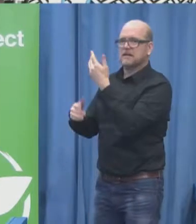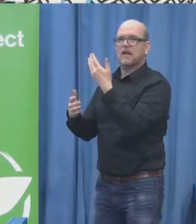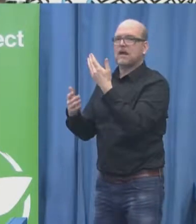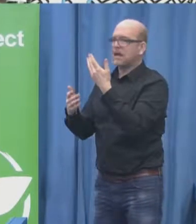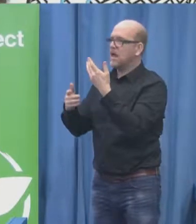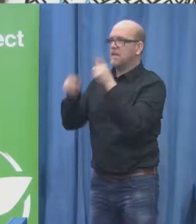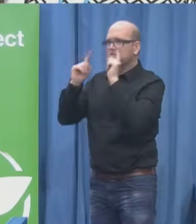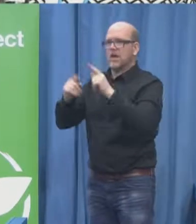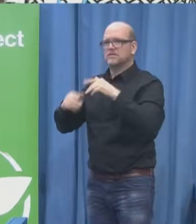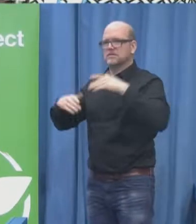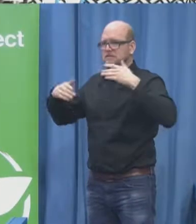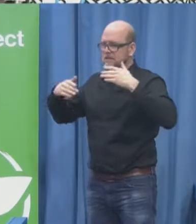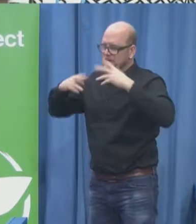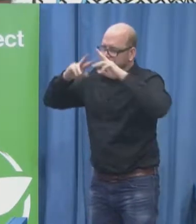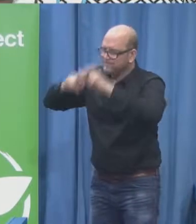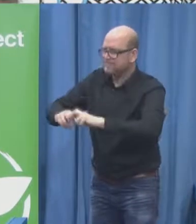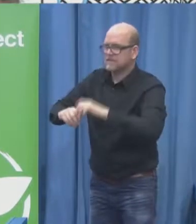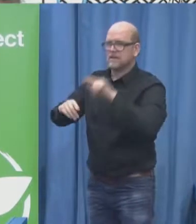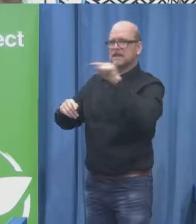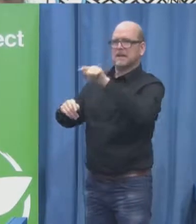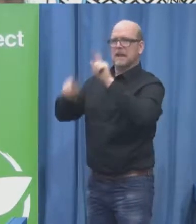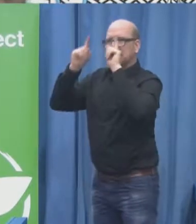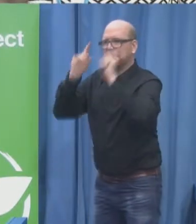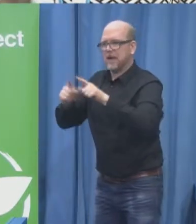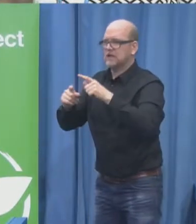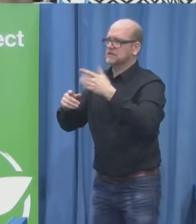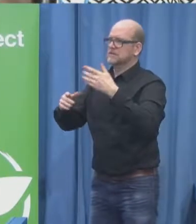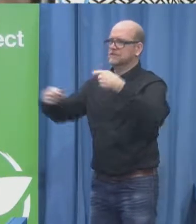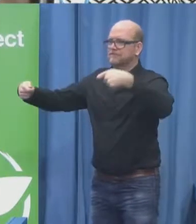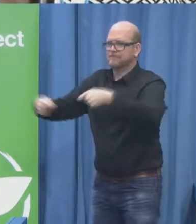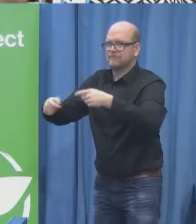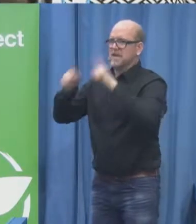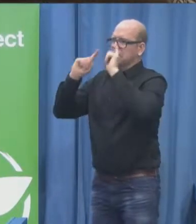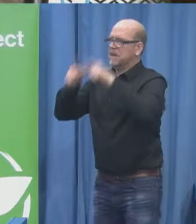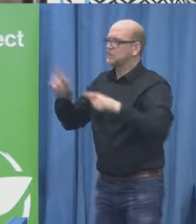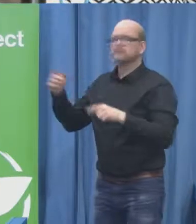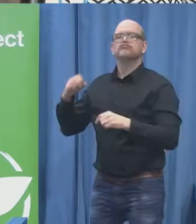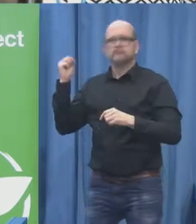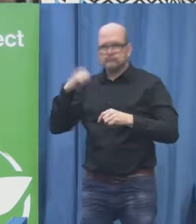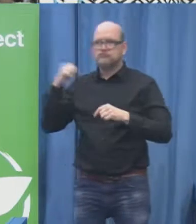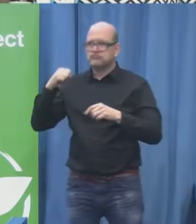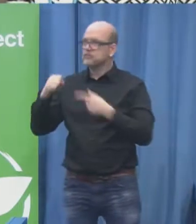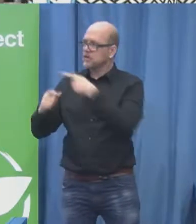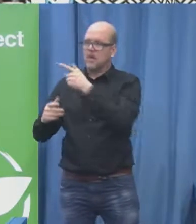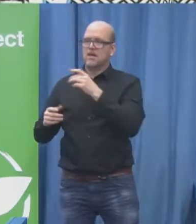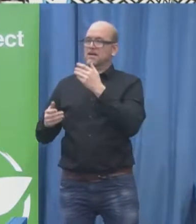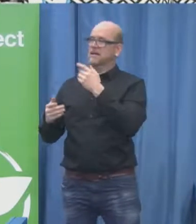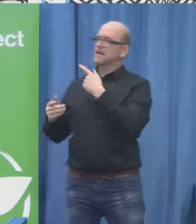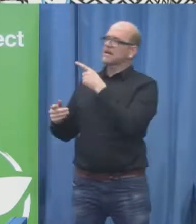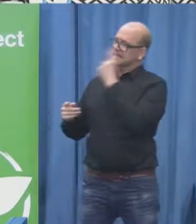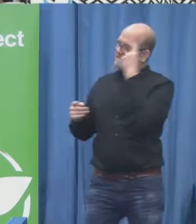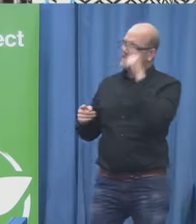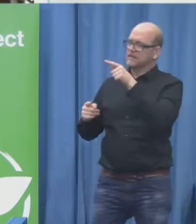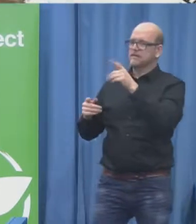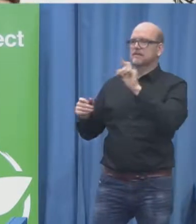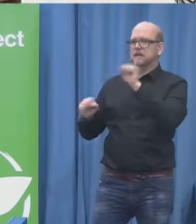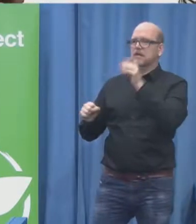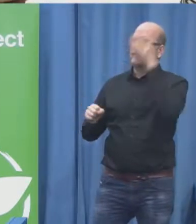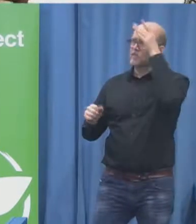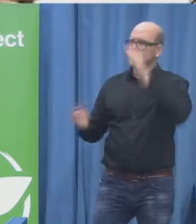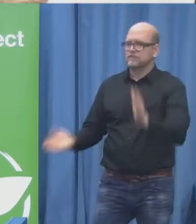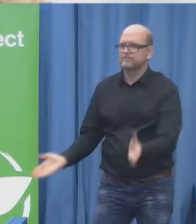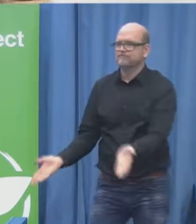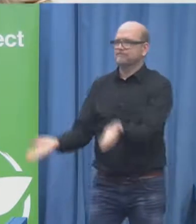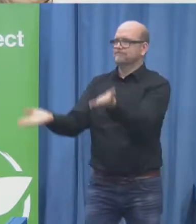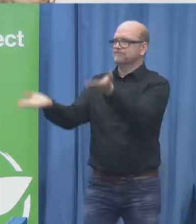is very important to identify best policies to improve the topic. And obviously, we